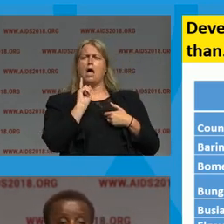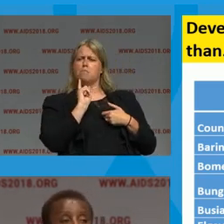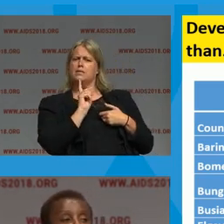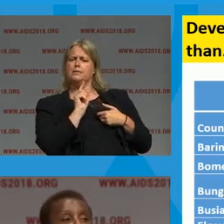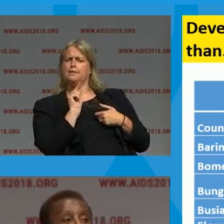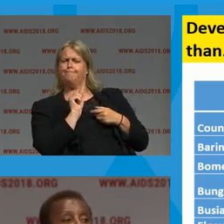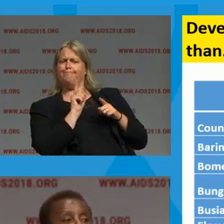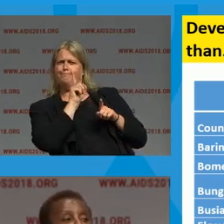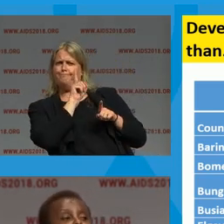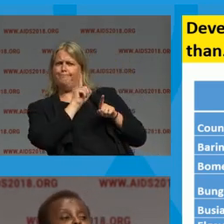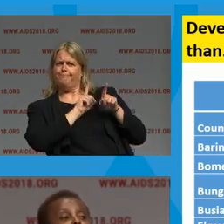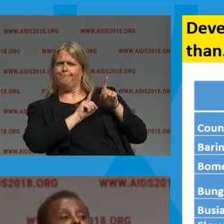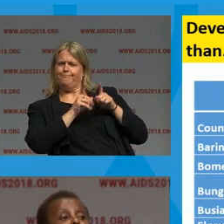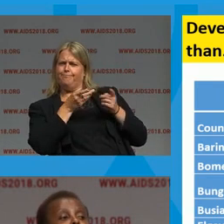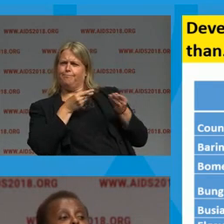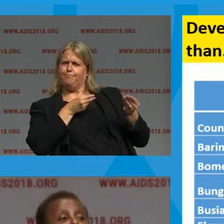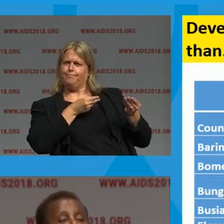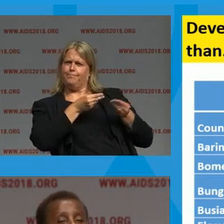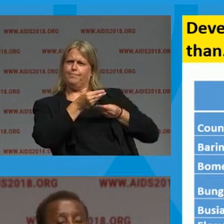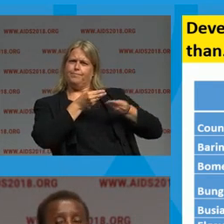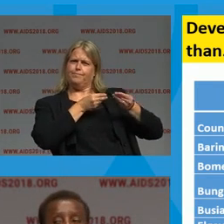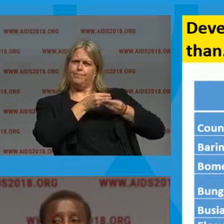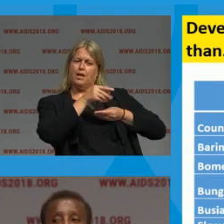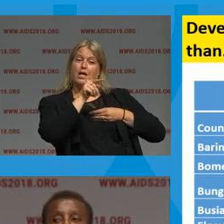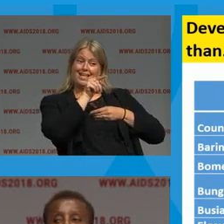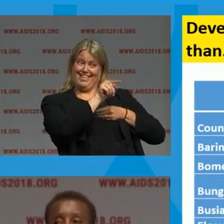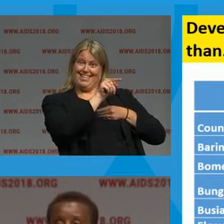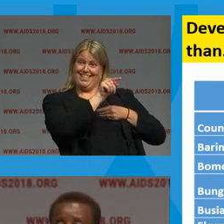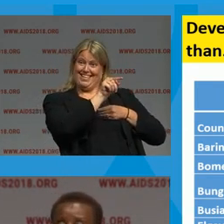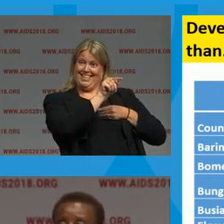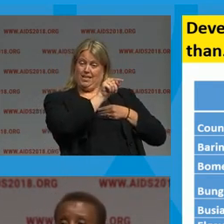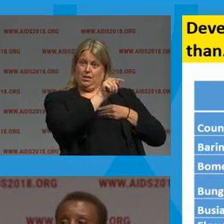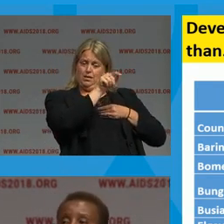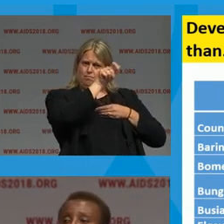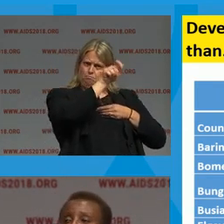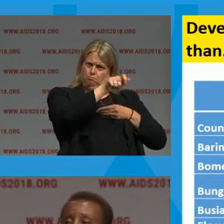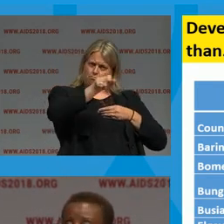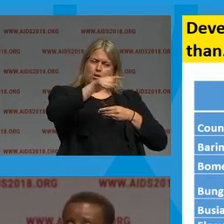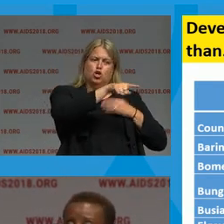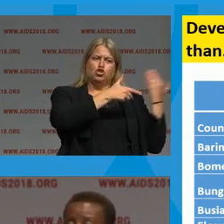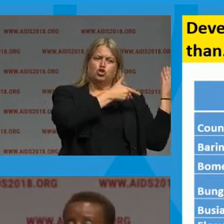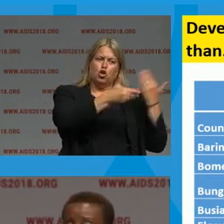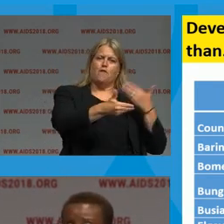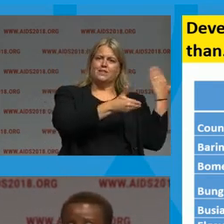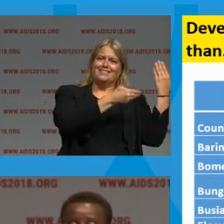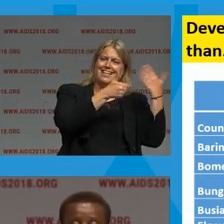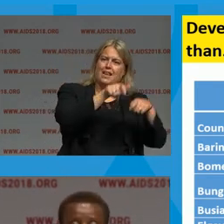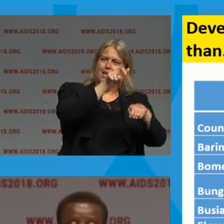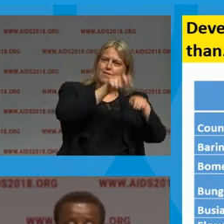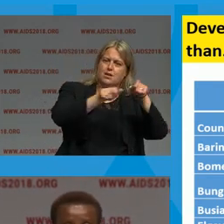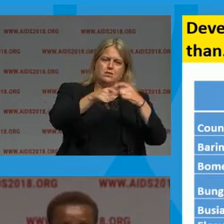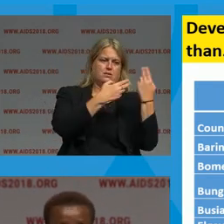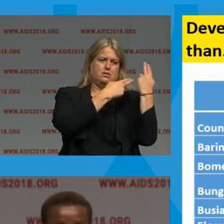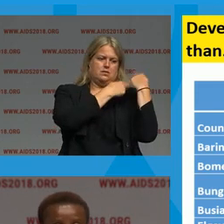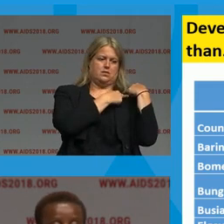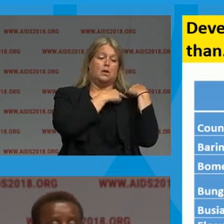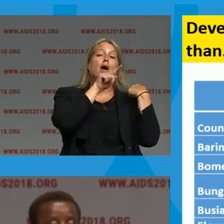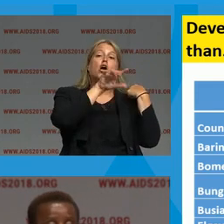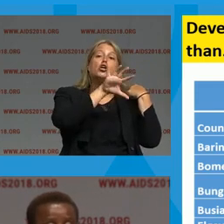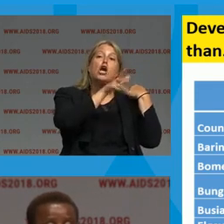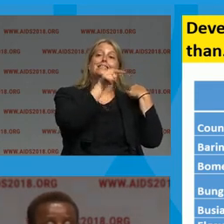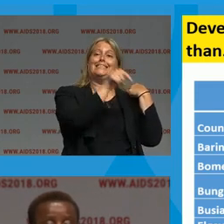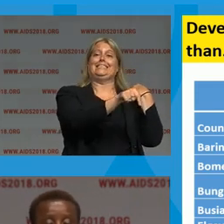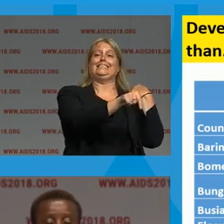negotiating with the holders and duty bearers for service delivery and prevention in the county level. And